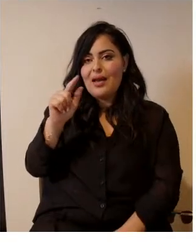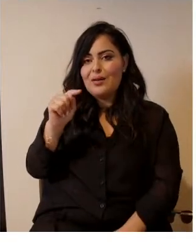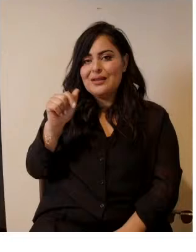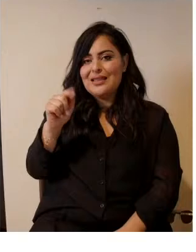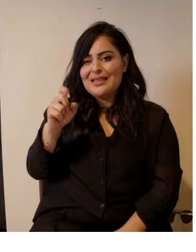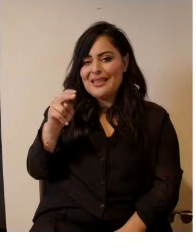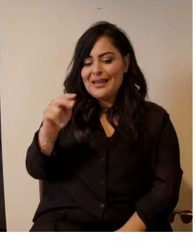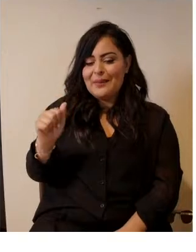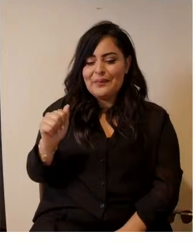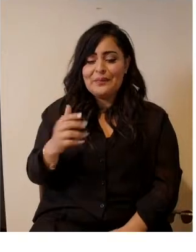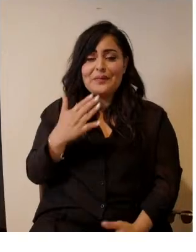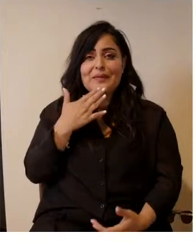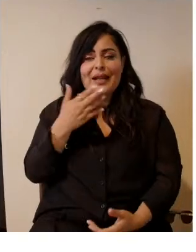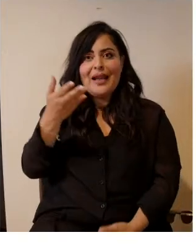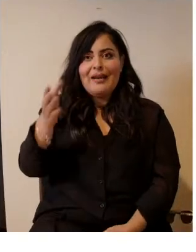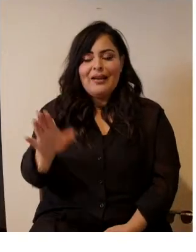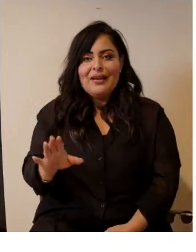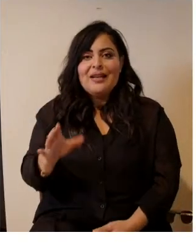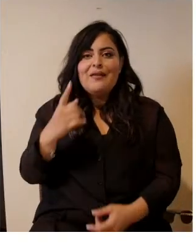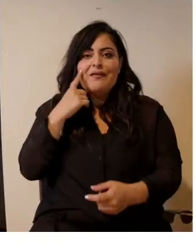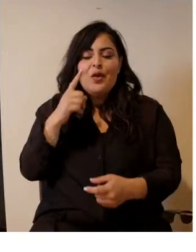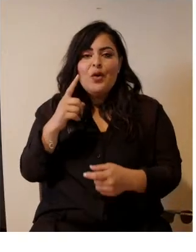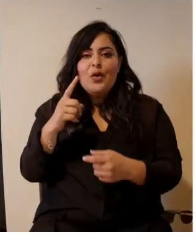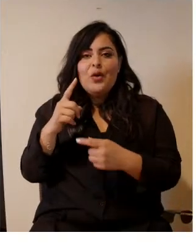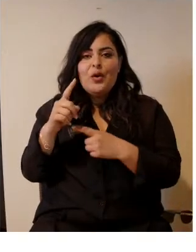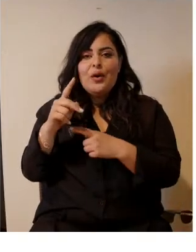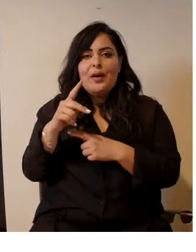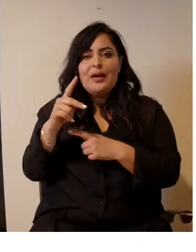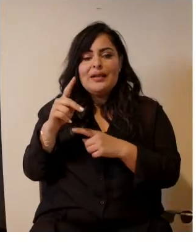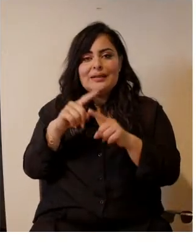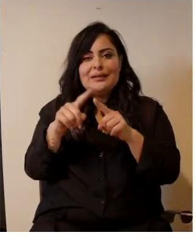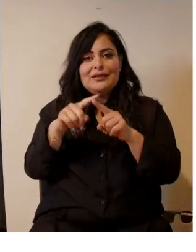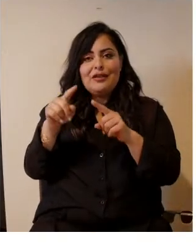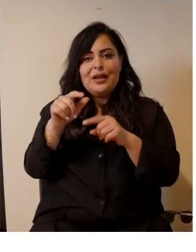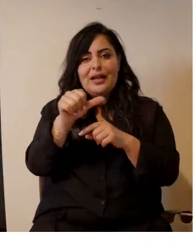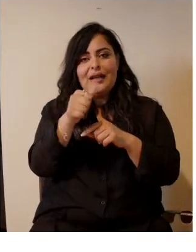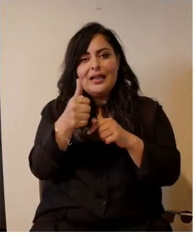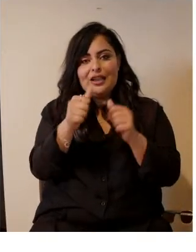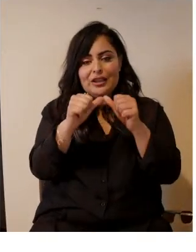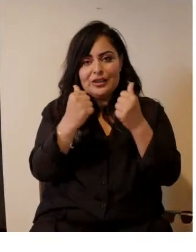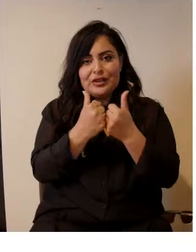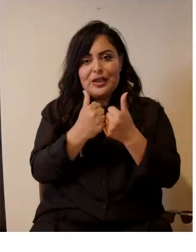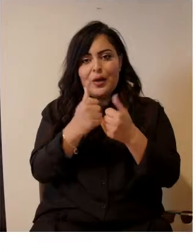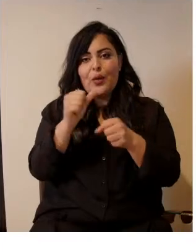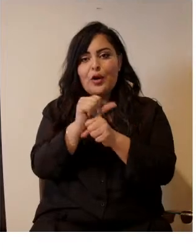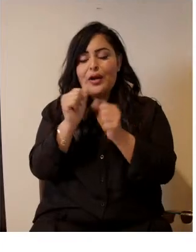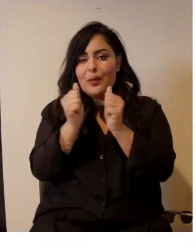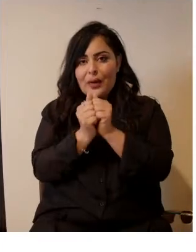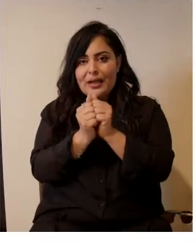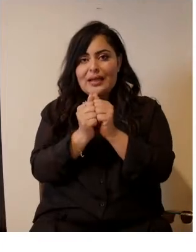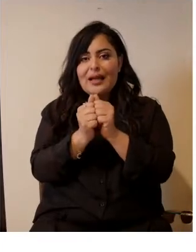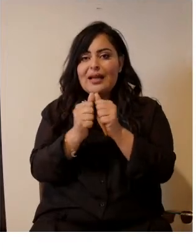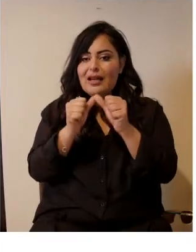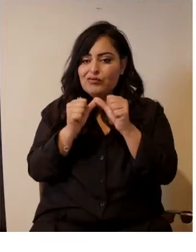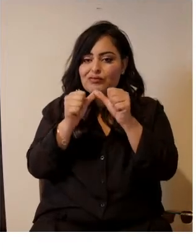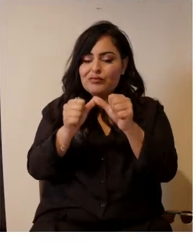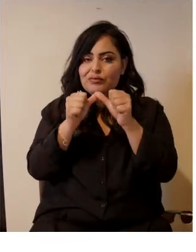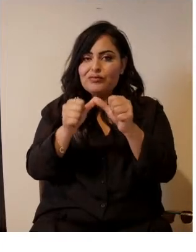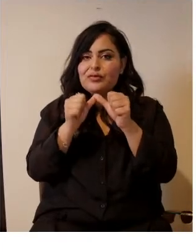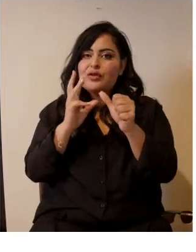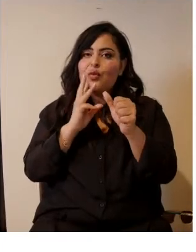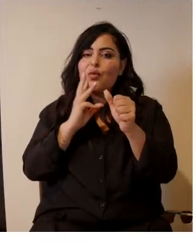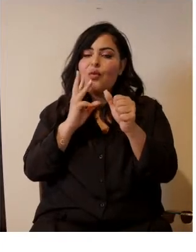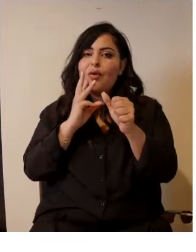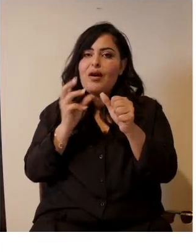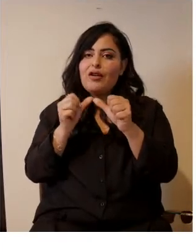goodness for Pasadena Water and Power. They have been sharing across an intertie to these small areas and have kept the water flowing throughout